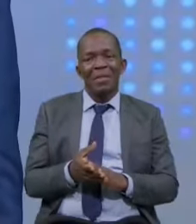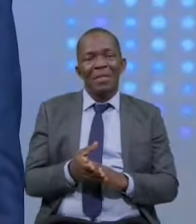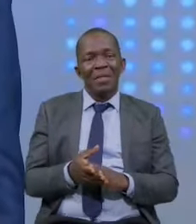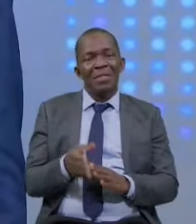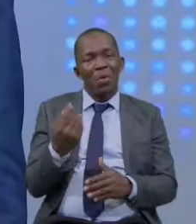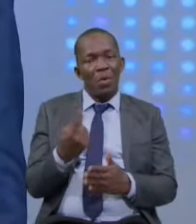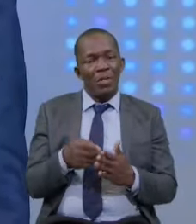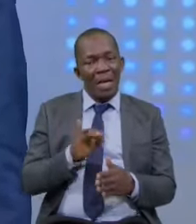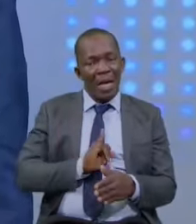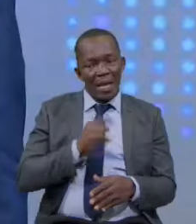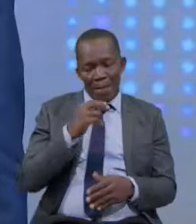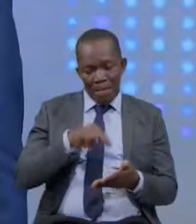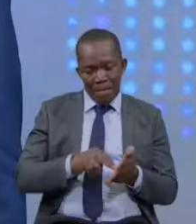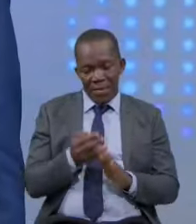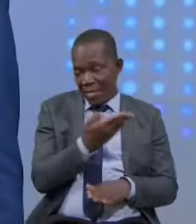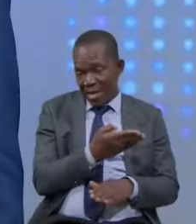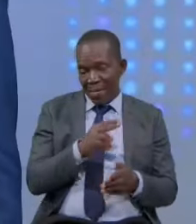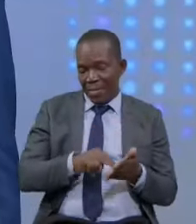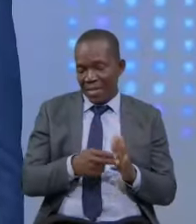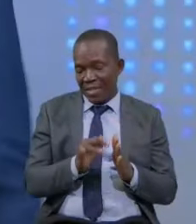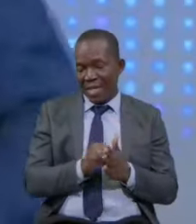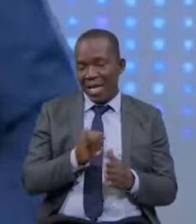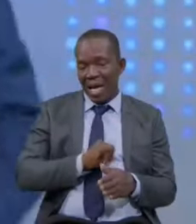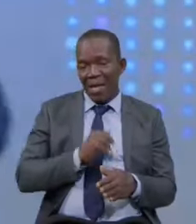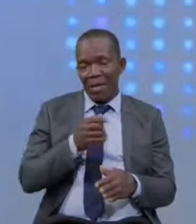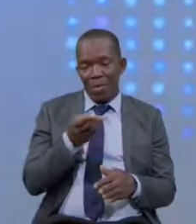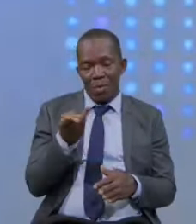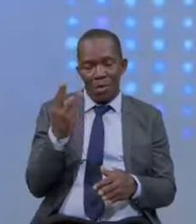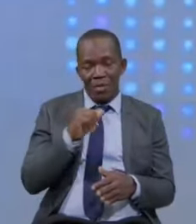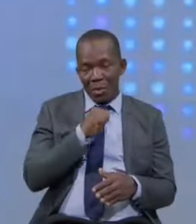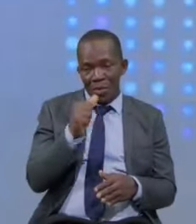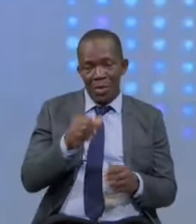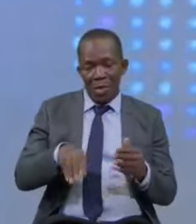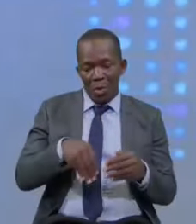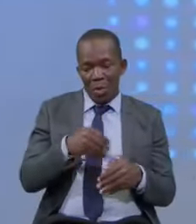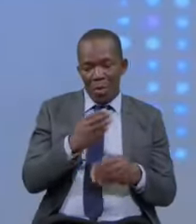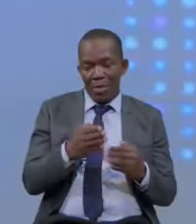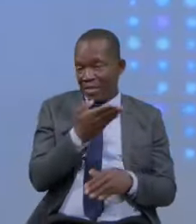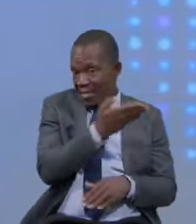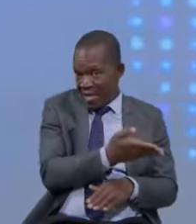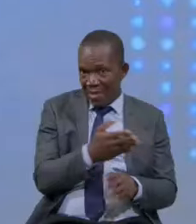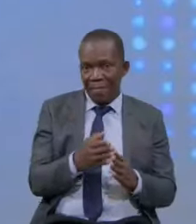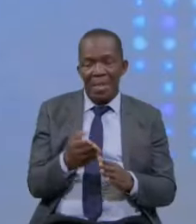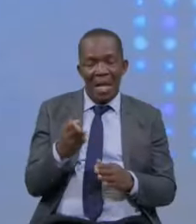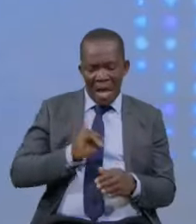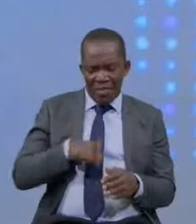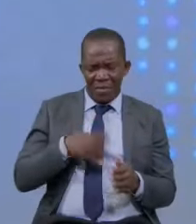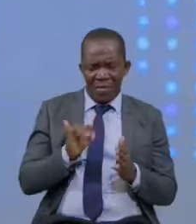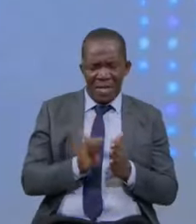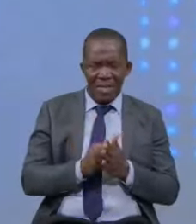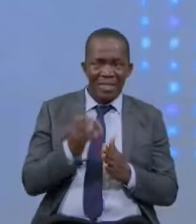yet. There's still something for me to get from heaven, but I have perfect salvation, I have